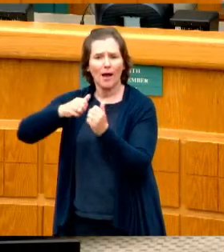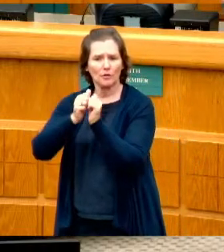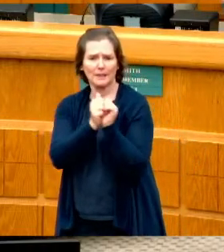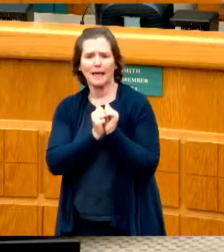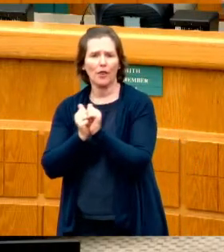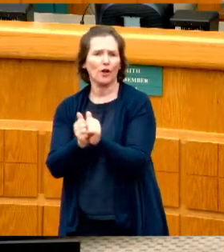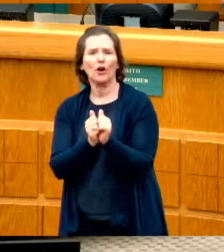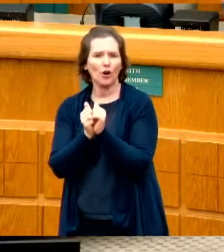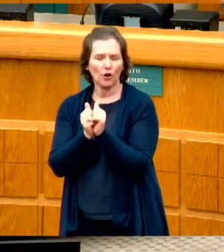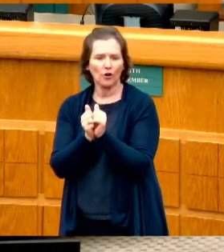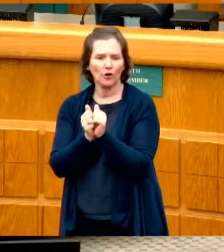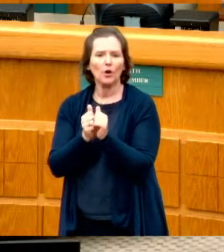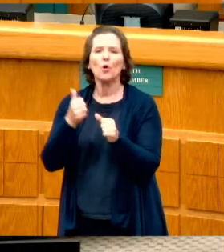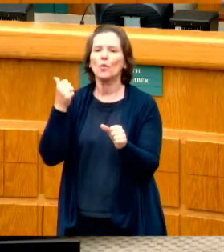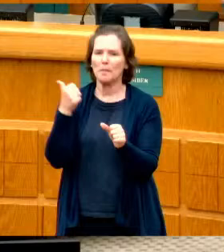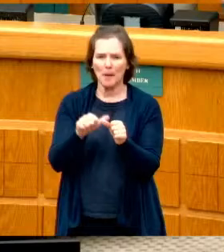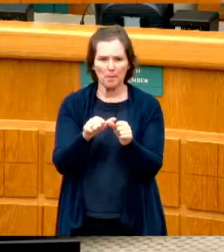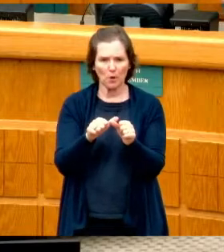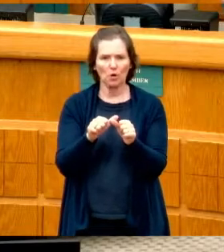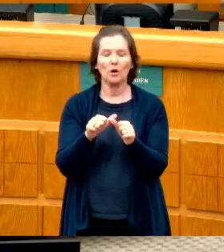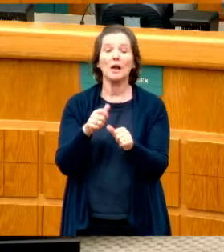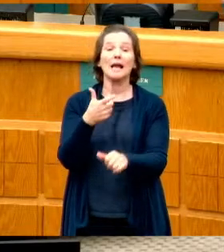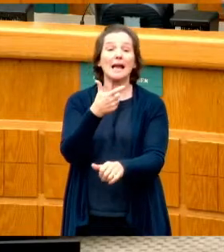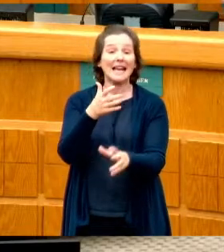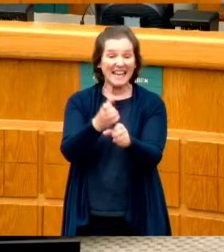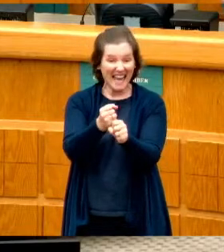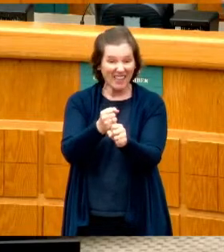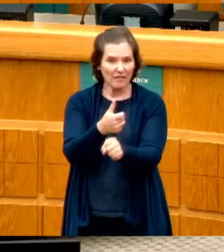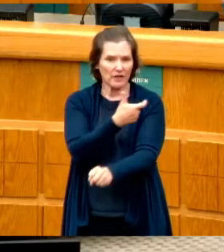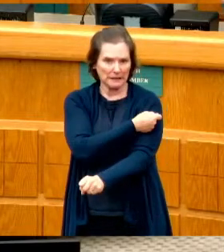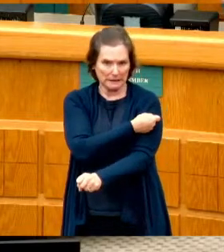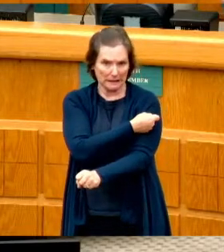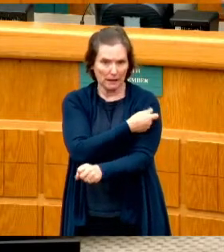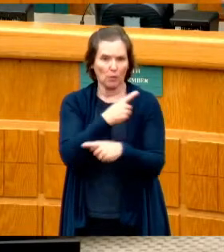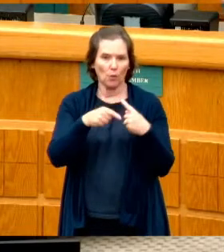vaccinated, and as always, stay informed. Thank you.